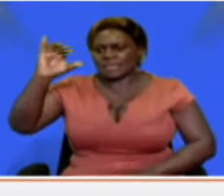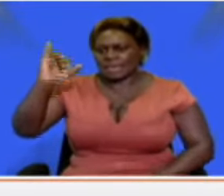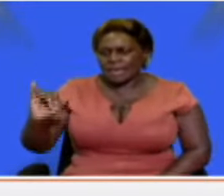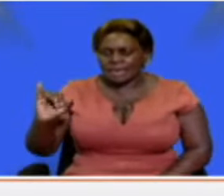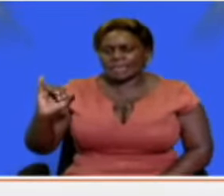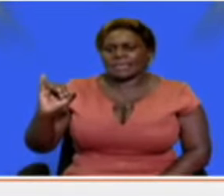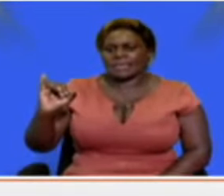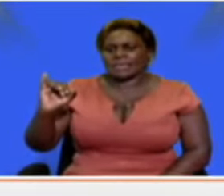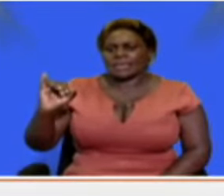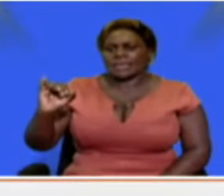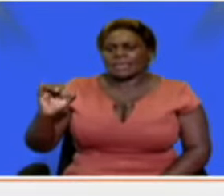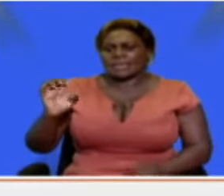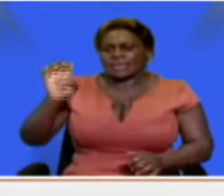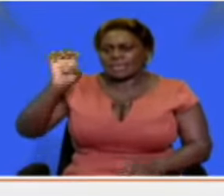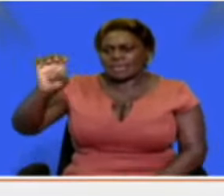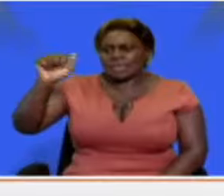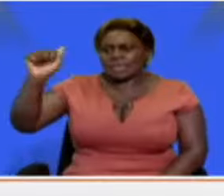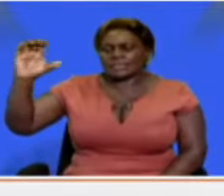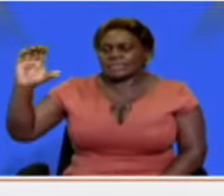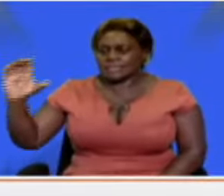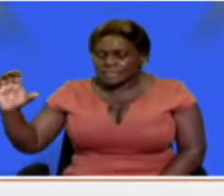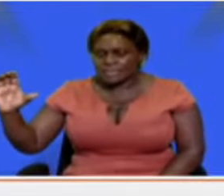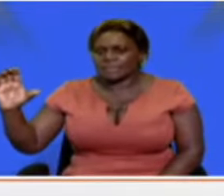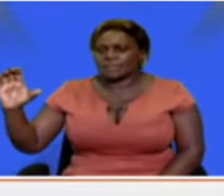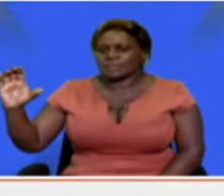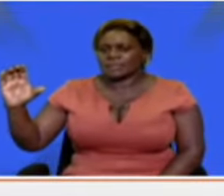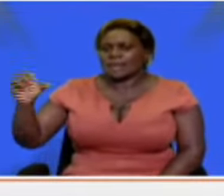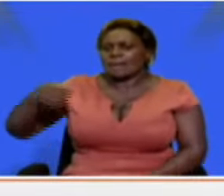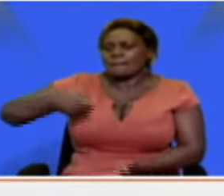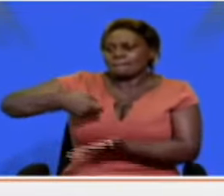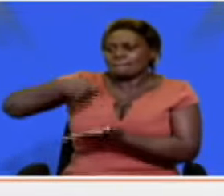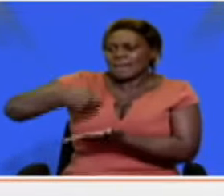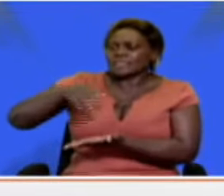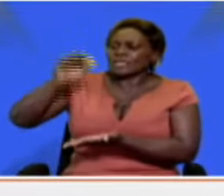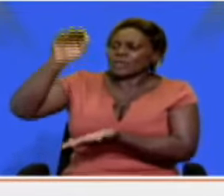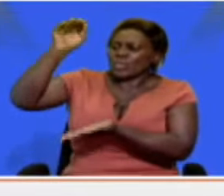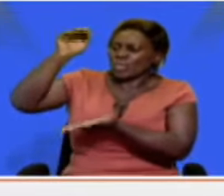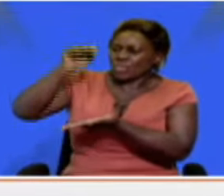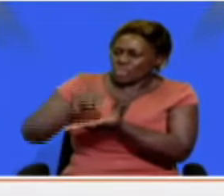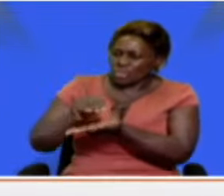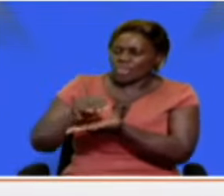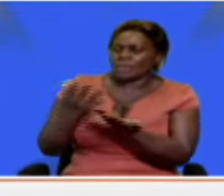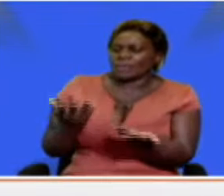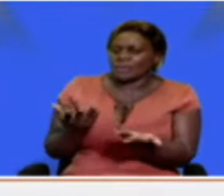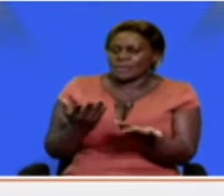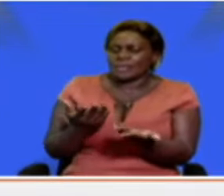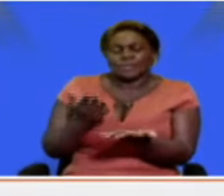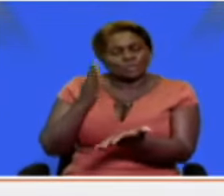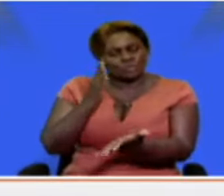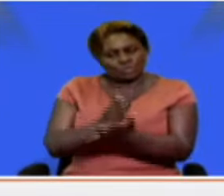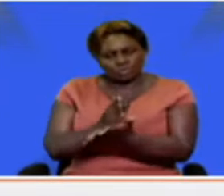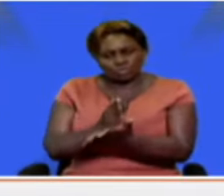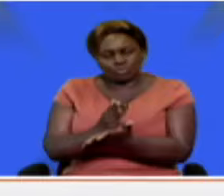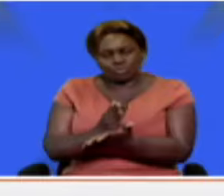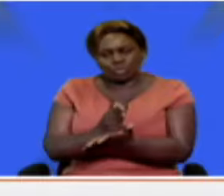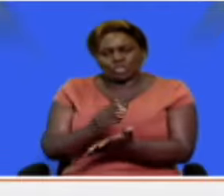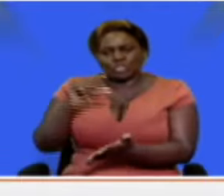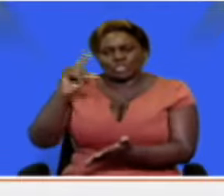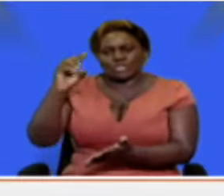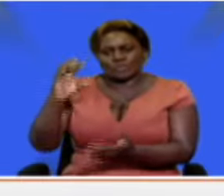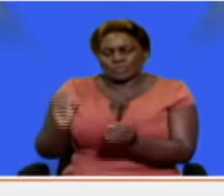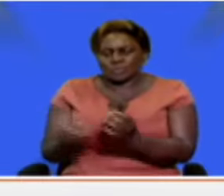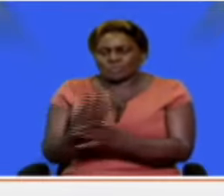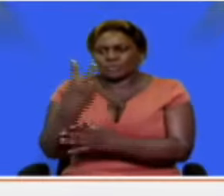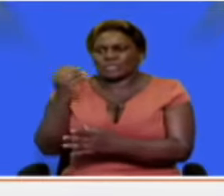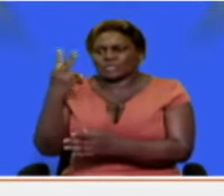African Ethics and Anti-Corruption Commission, their budget has been reduced substantially. Despite commendable GDP growth